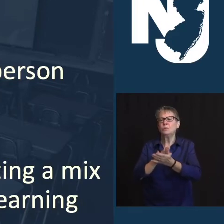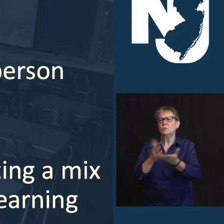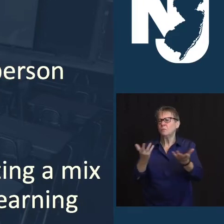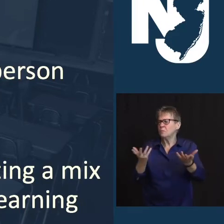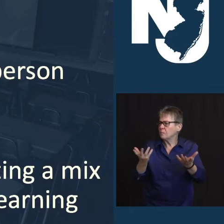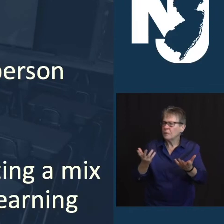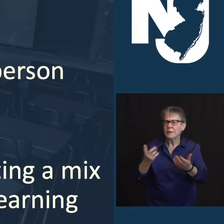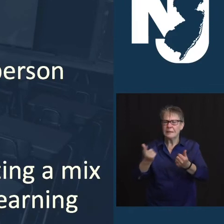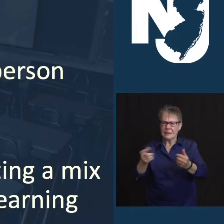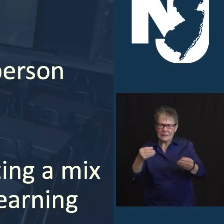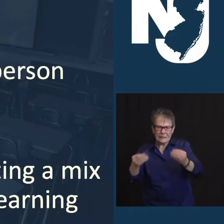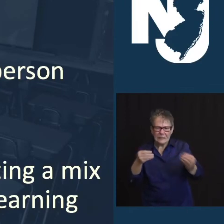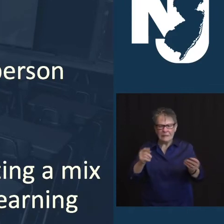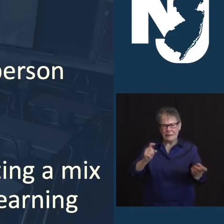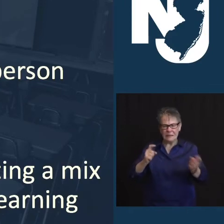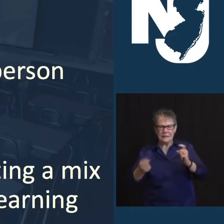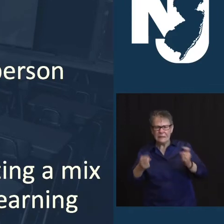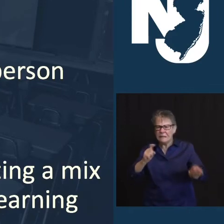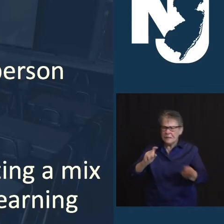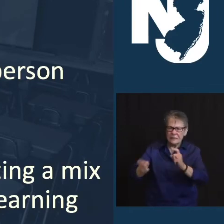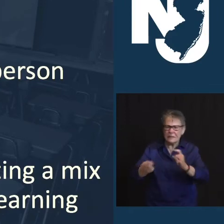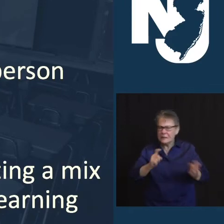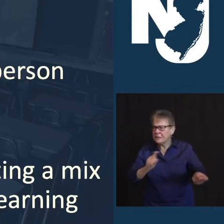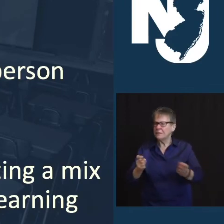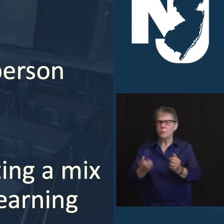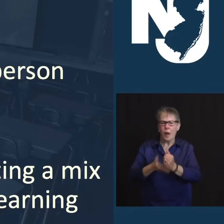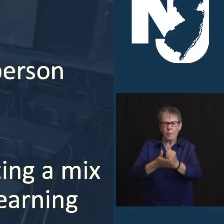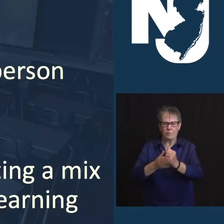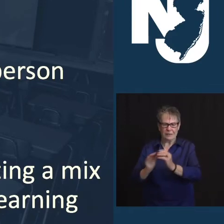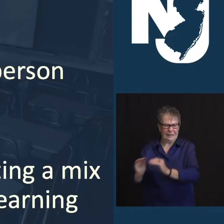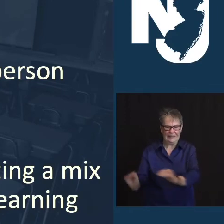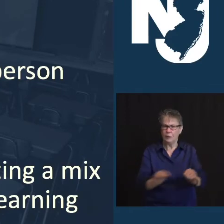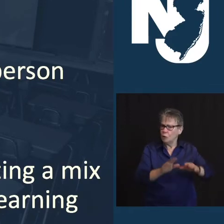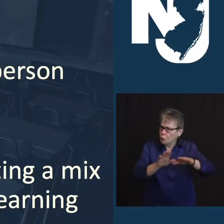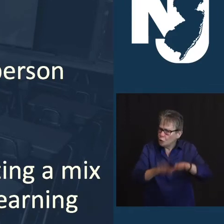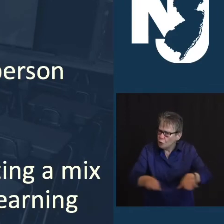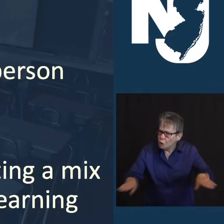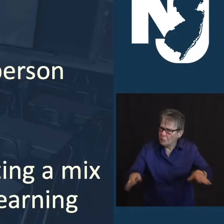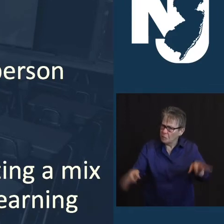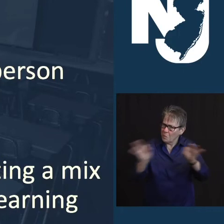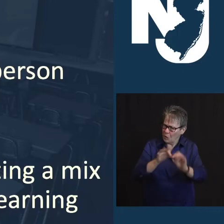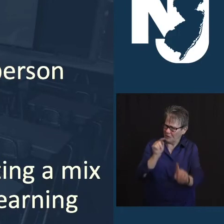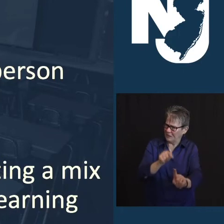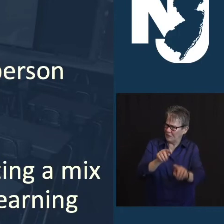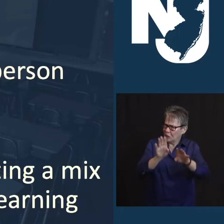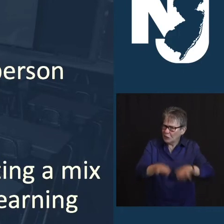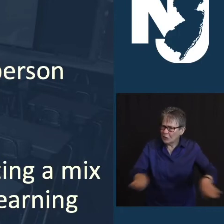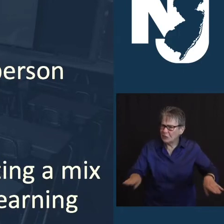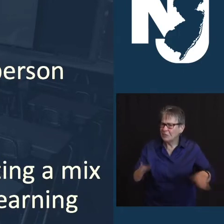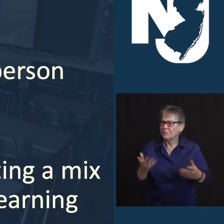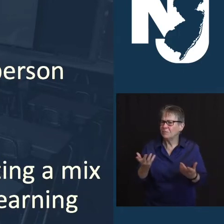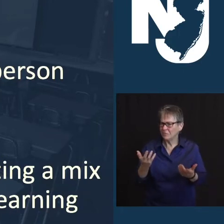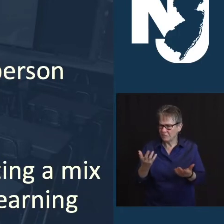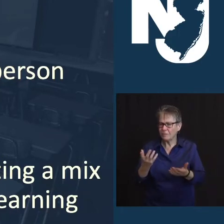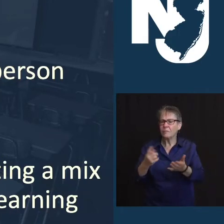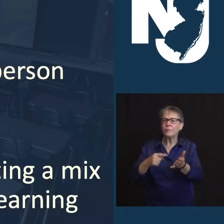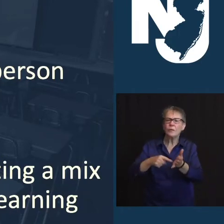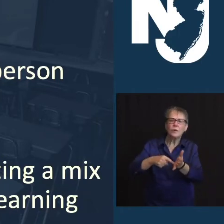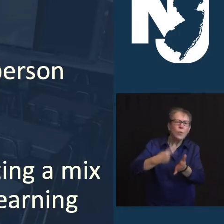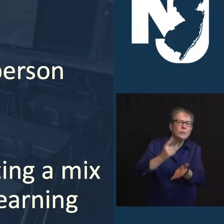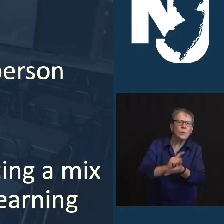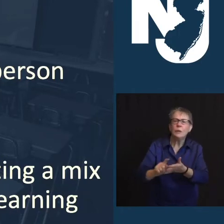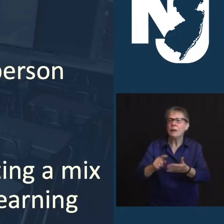of instructions. Each week, I have the honor of reaching out up and down the state to speak with educators. I